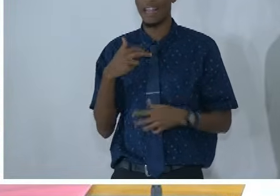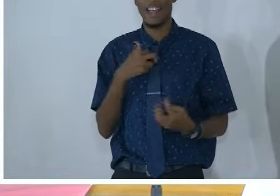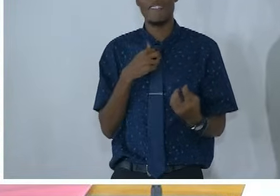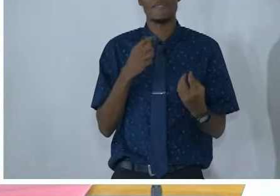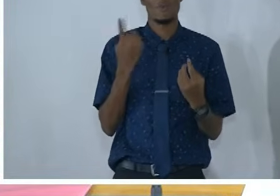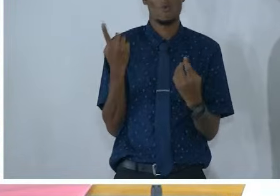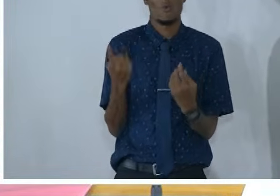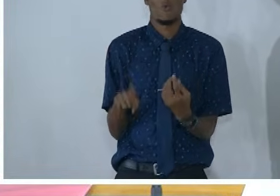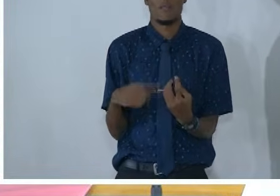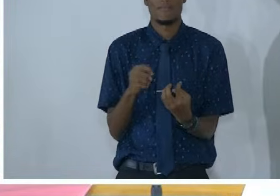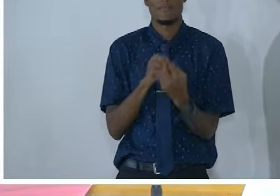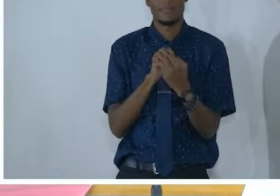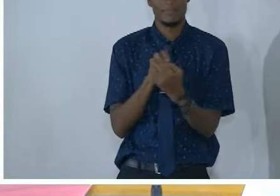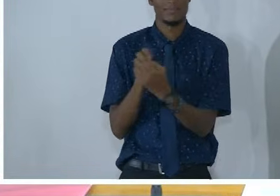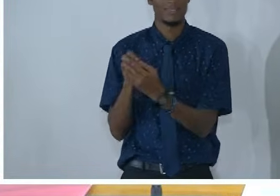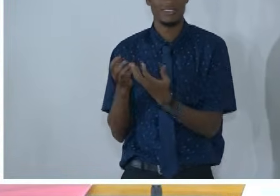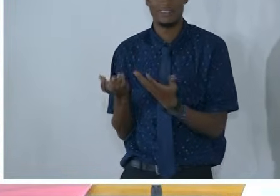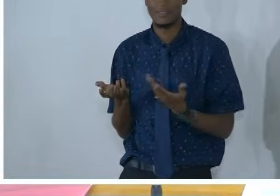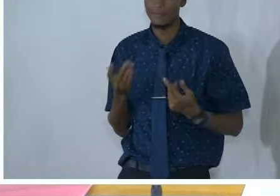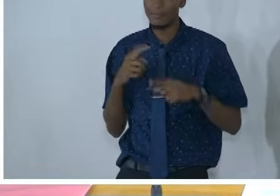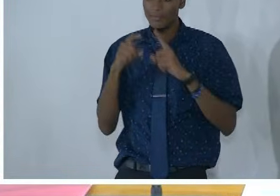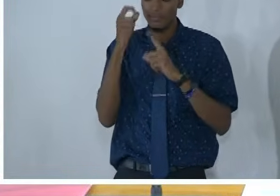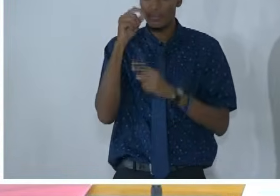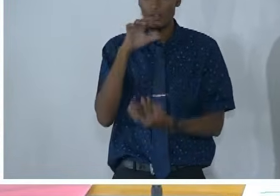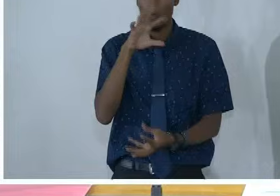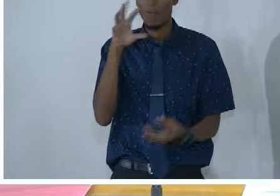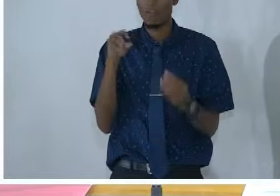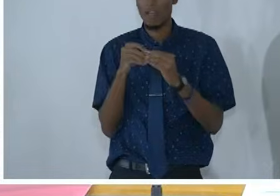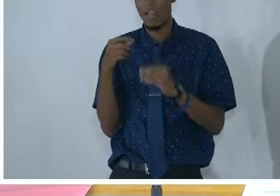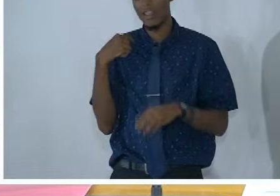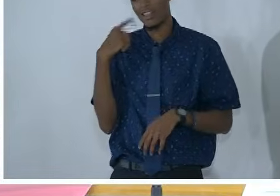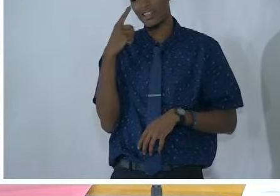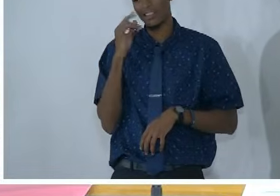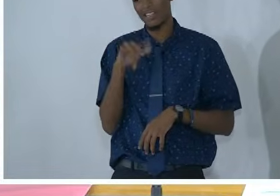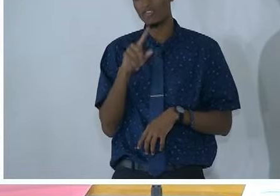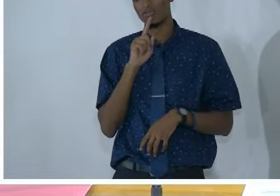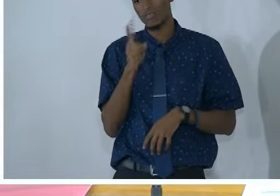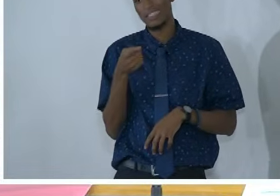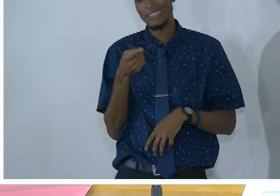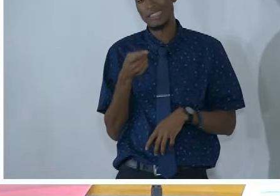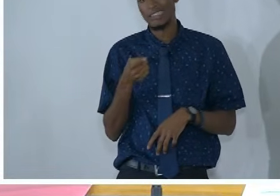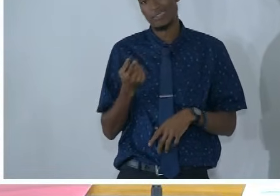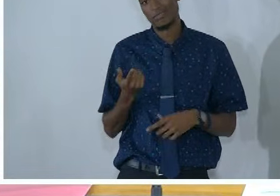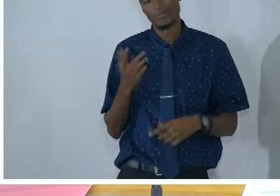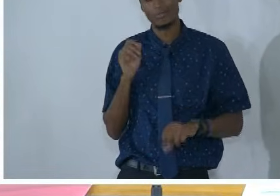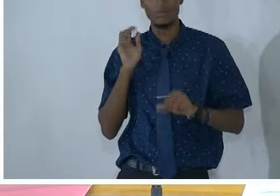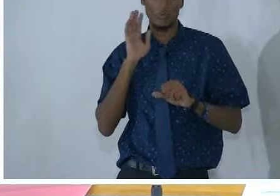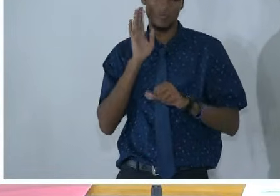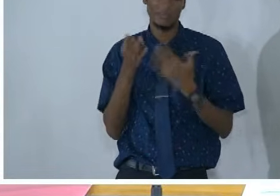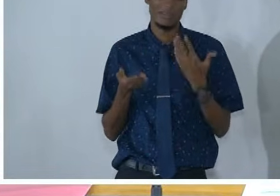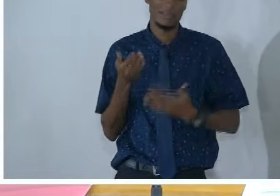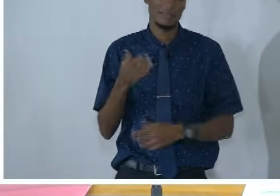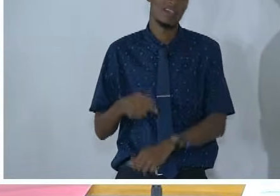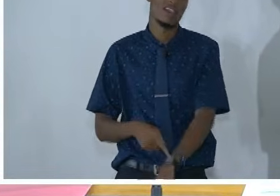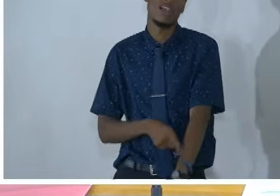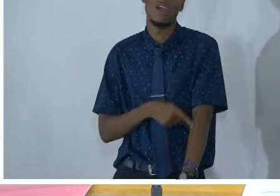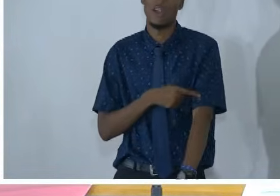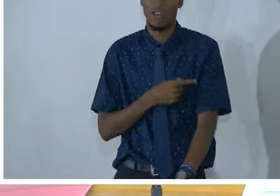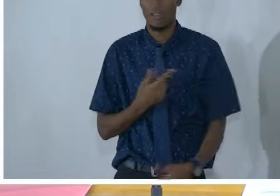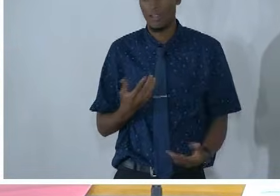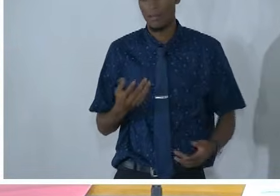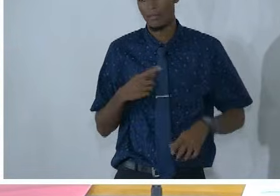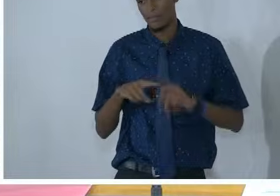But I think overall, I think it's a long overdue step, and I think it will enhance